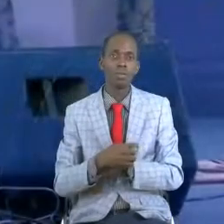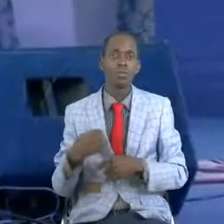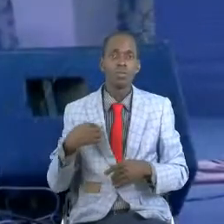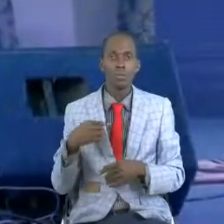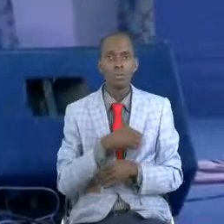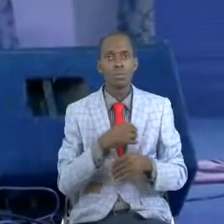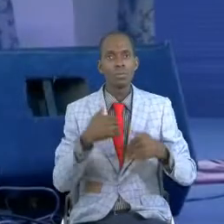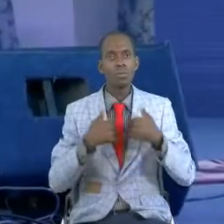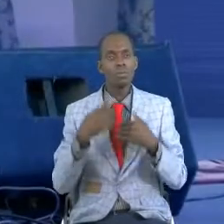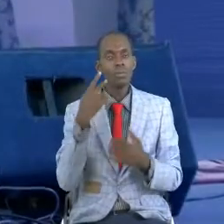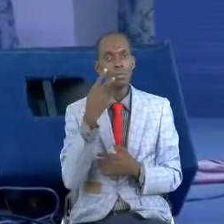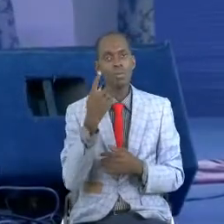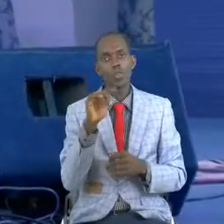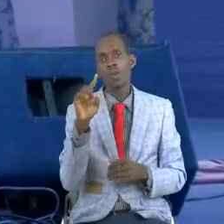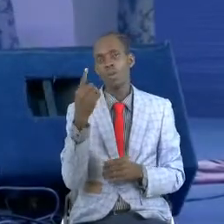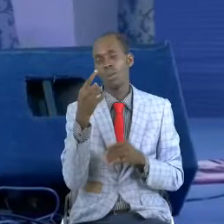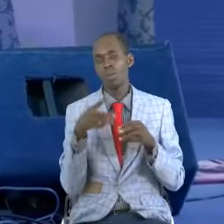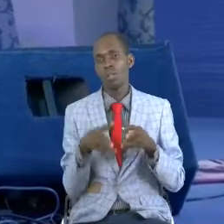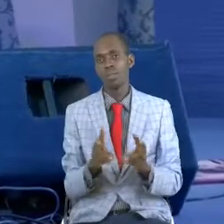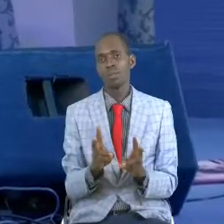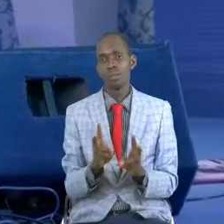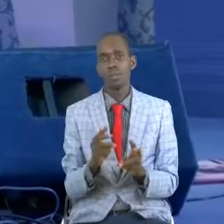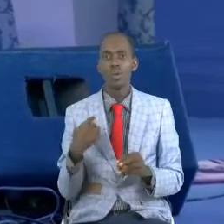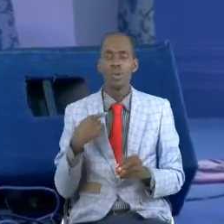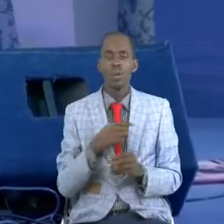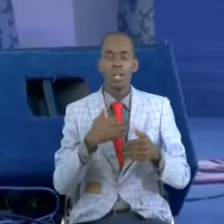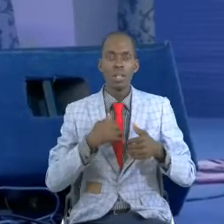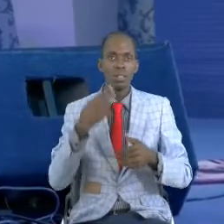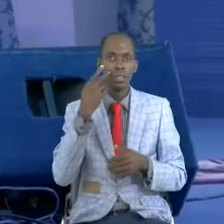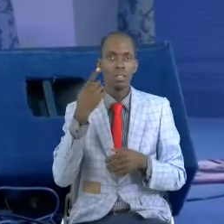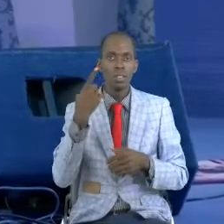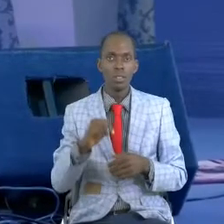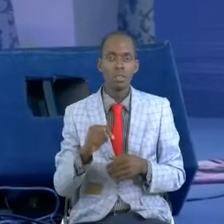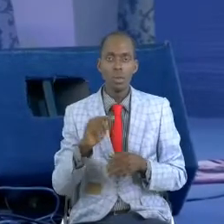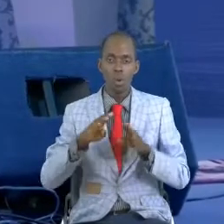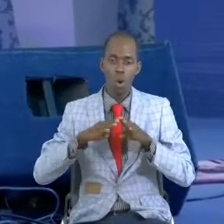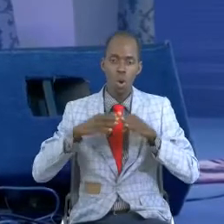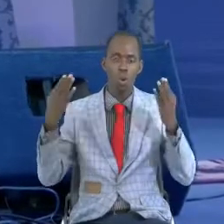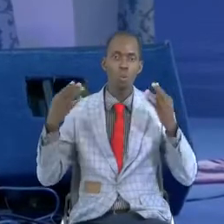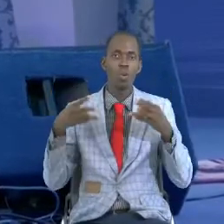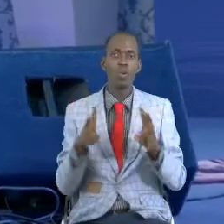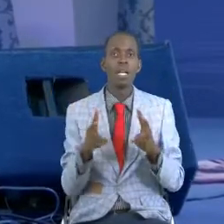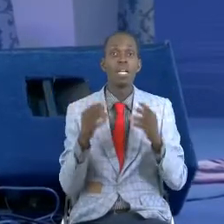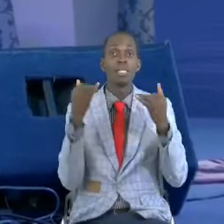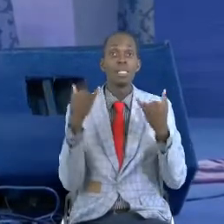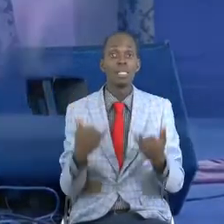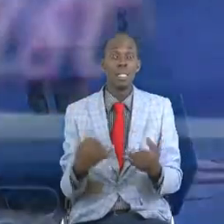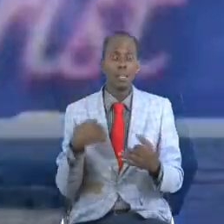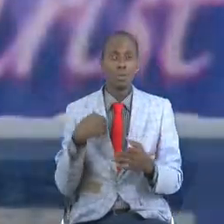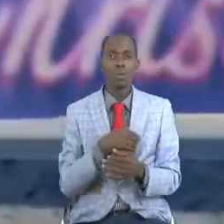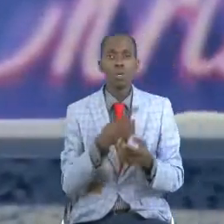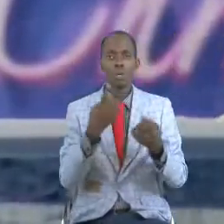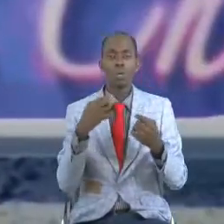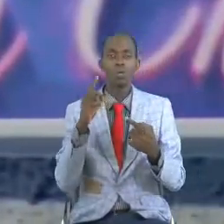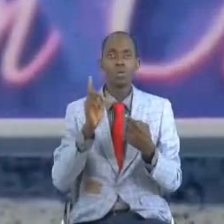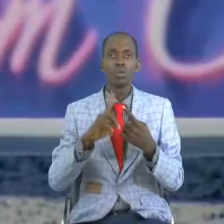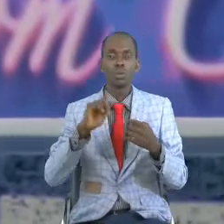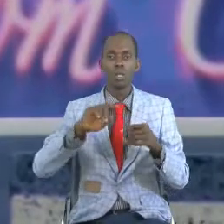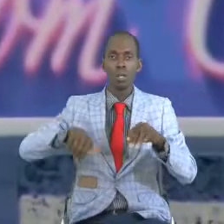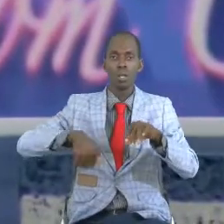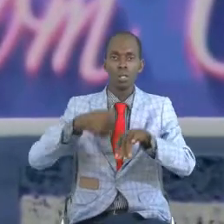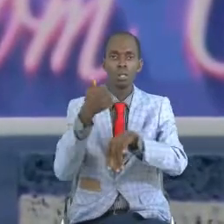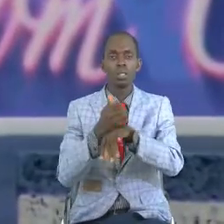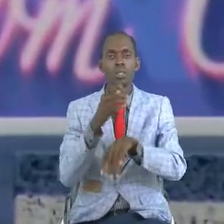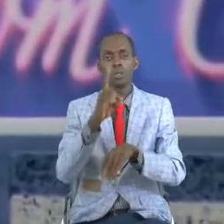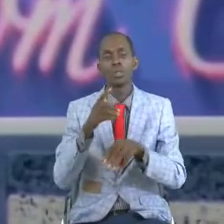only way was seen the open way now i come to the ordained way look at point